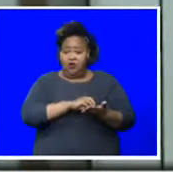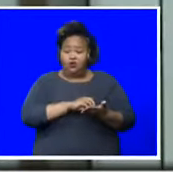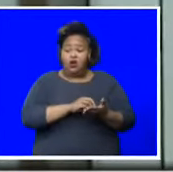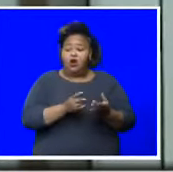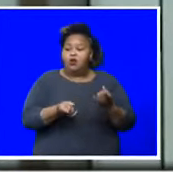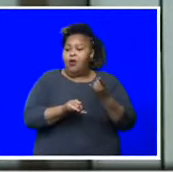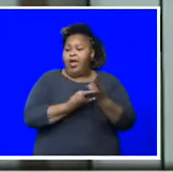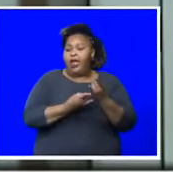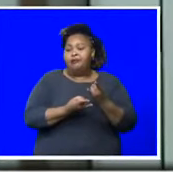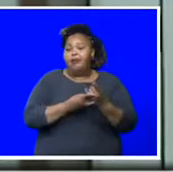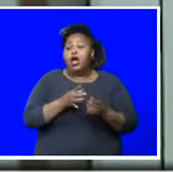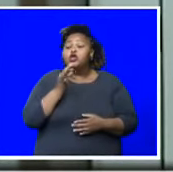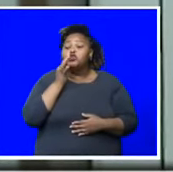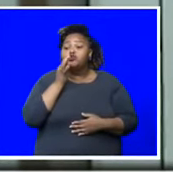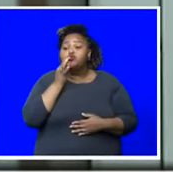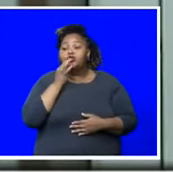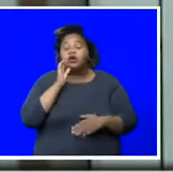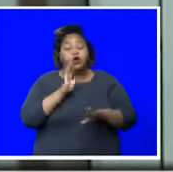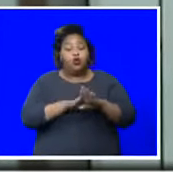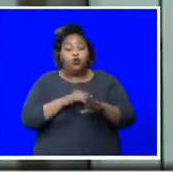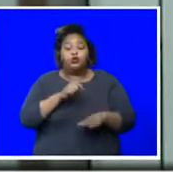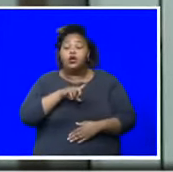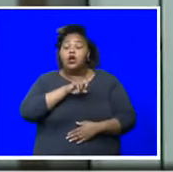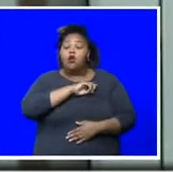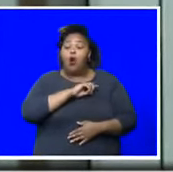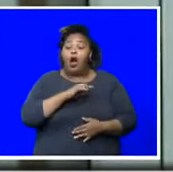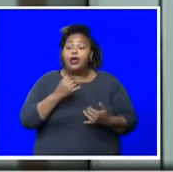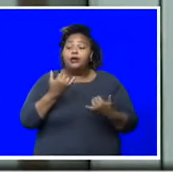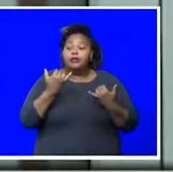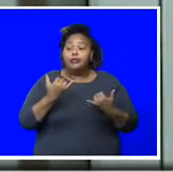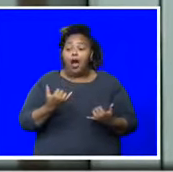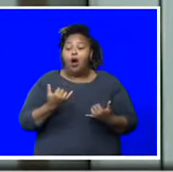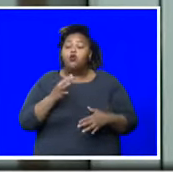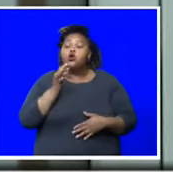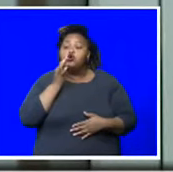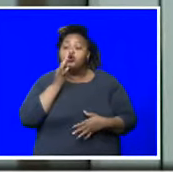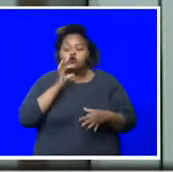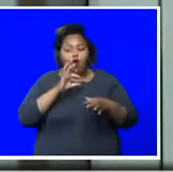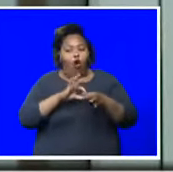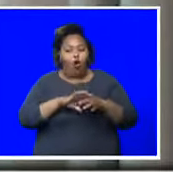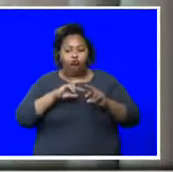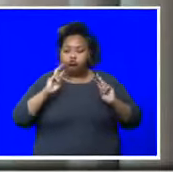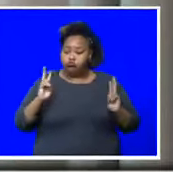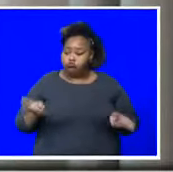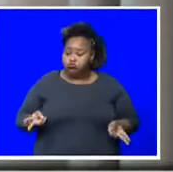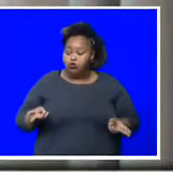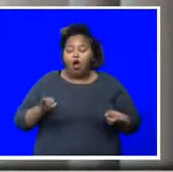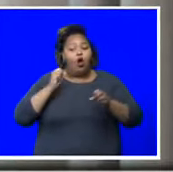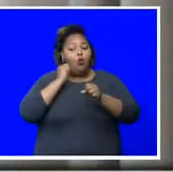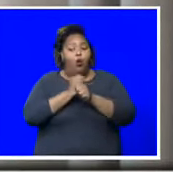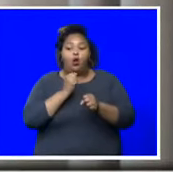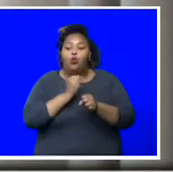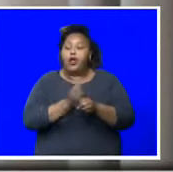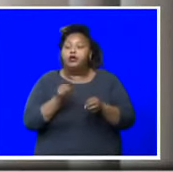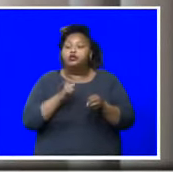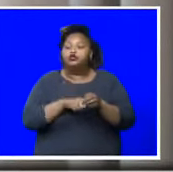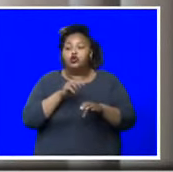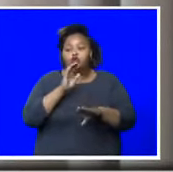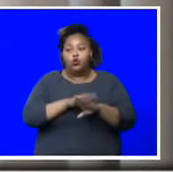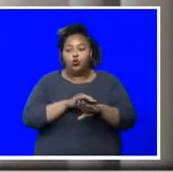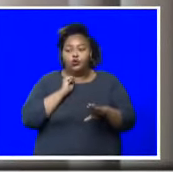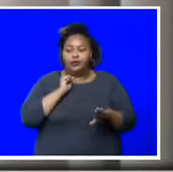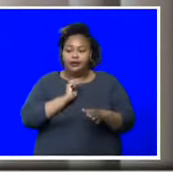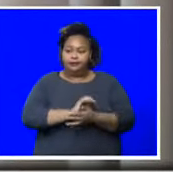that of youth unemployment. We are quite aware that the unemployment issue is not just about the lack of